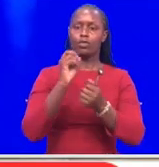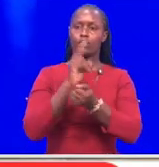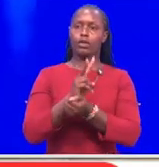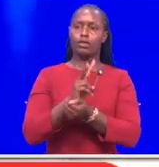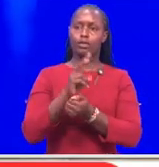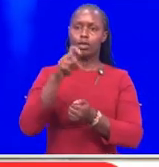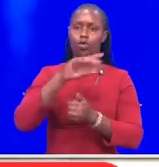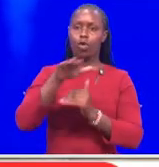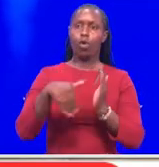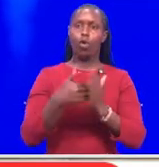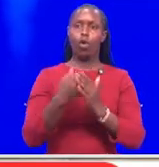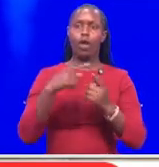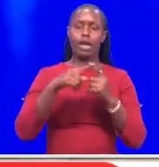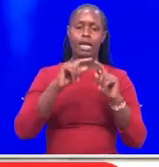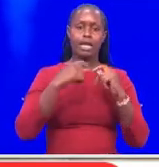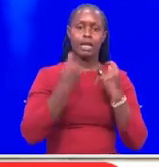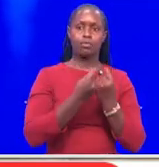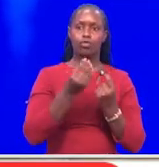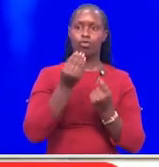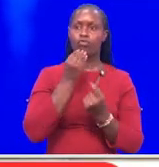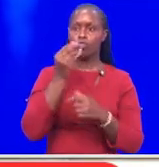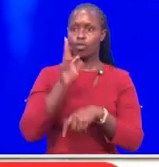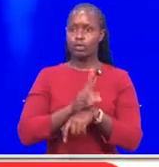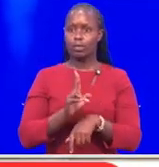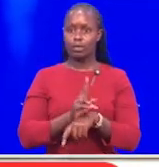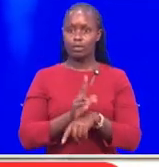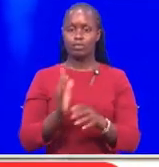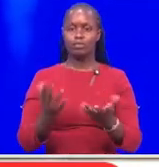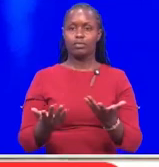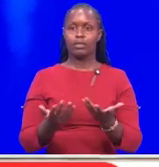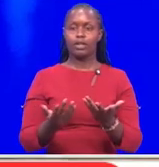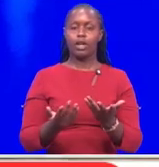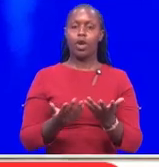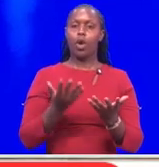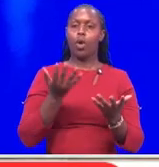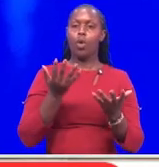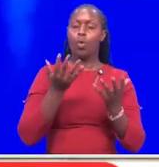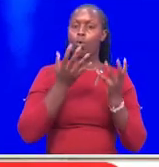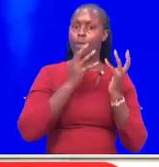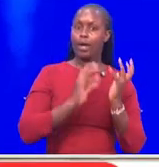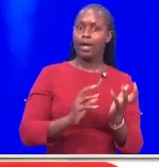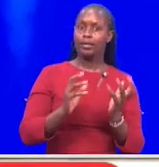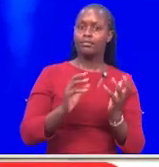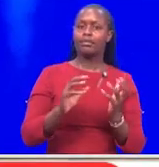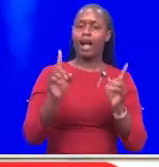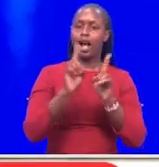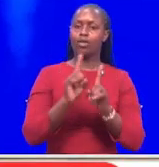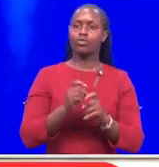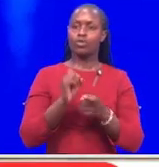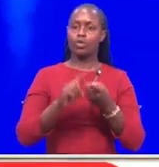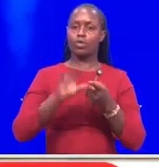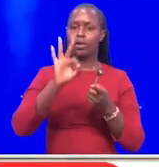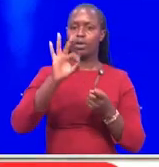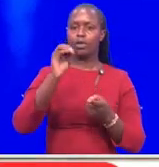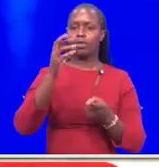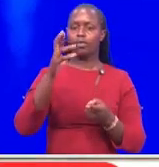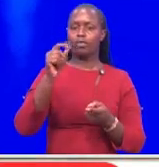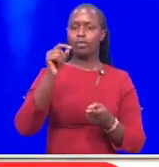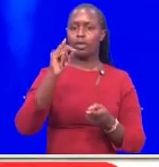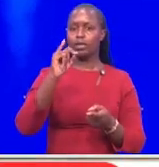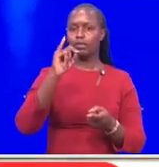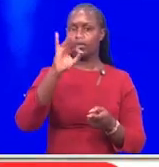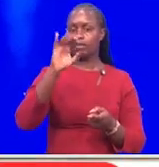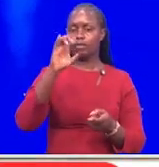human consumption, packaged maize flour, wheat flour, fats and oils to be fortified with specific vitamins